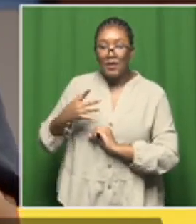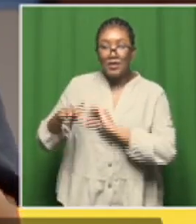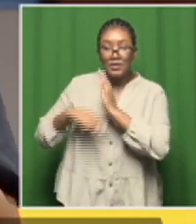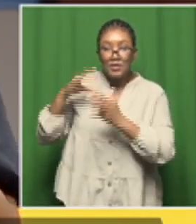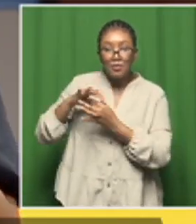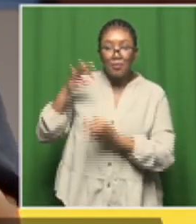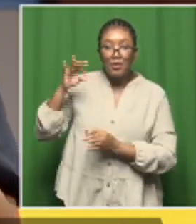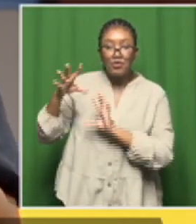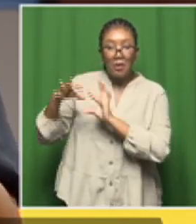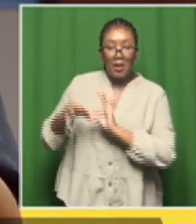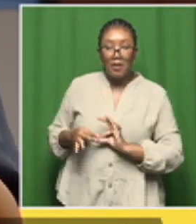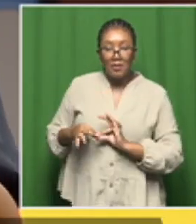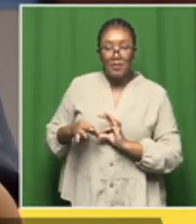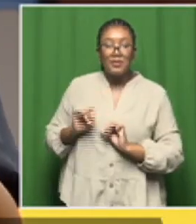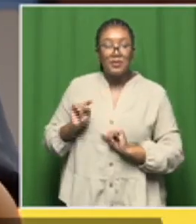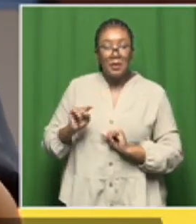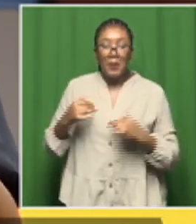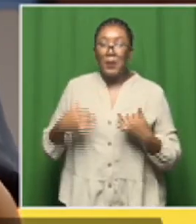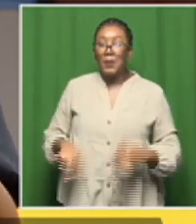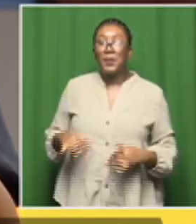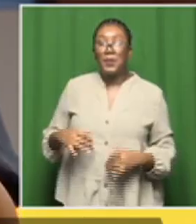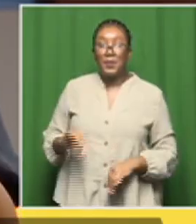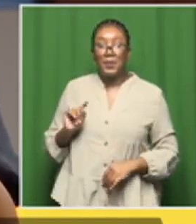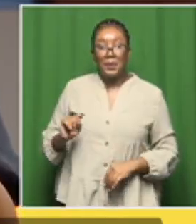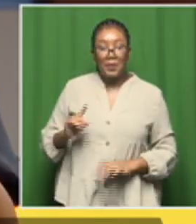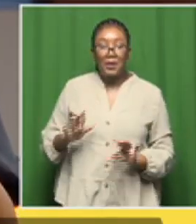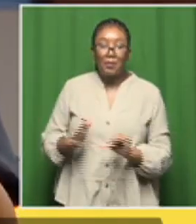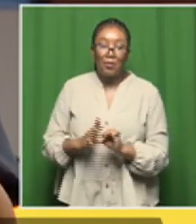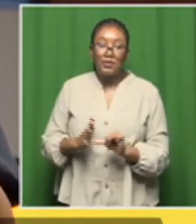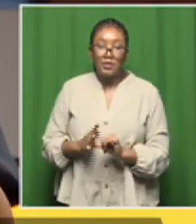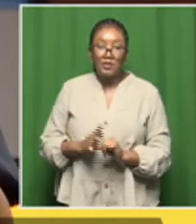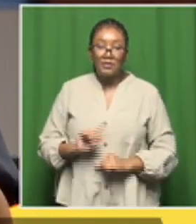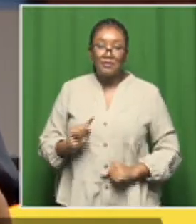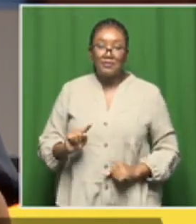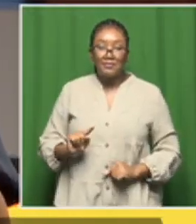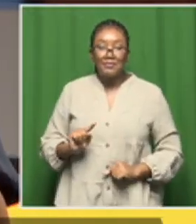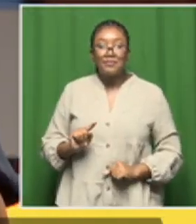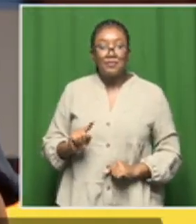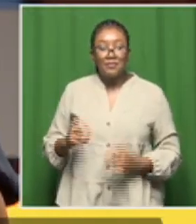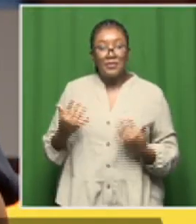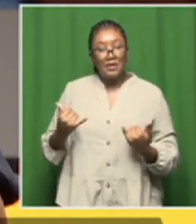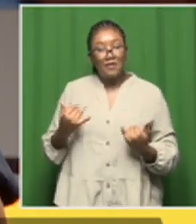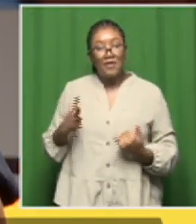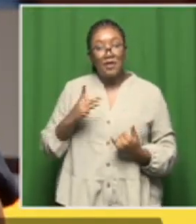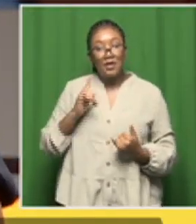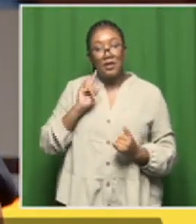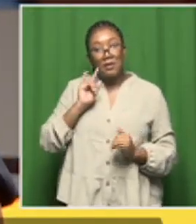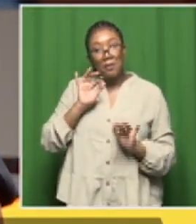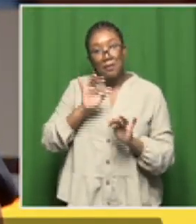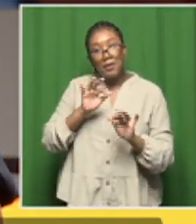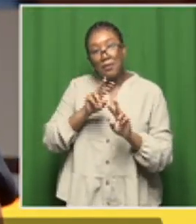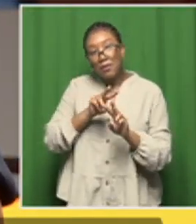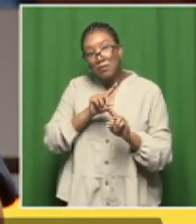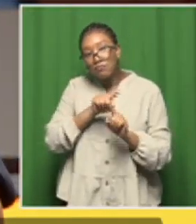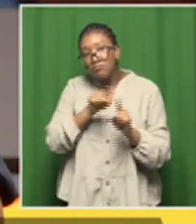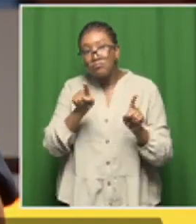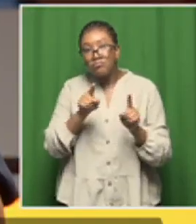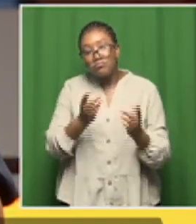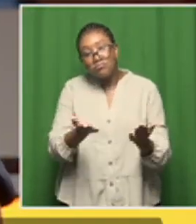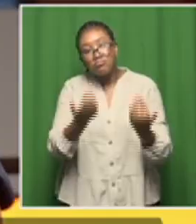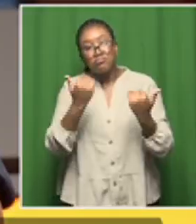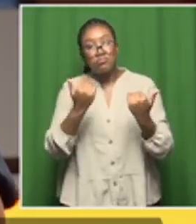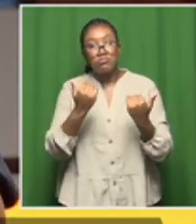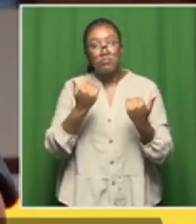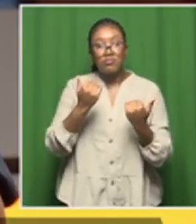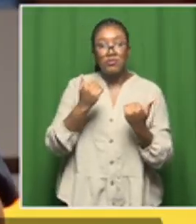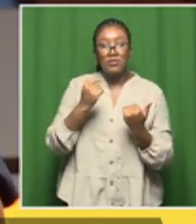realms, and that is quite an important part of my practice, where I invite the viewers to also contemplate